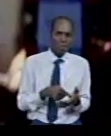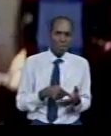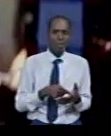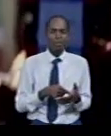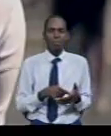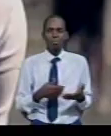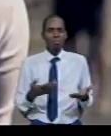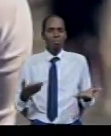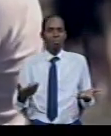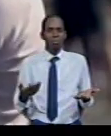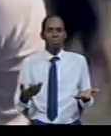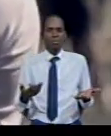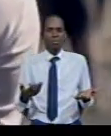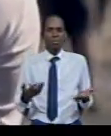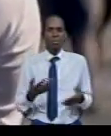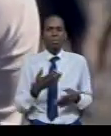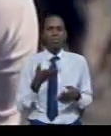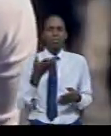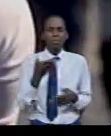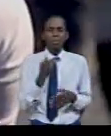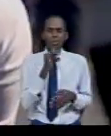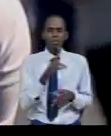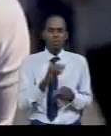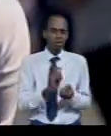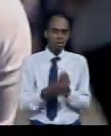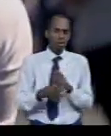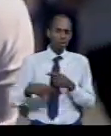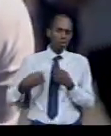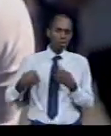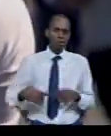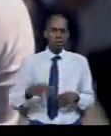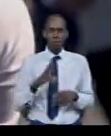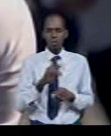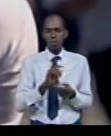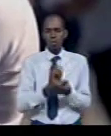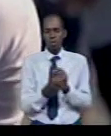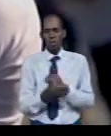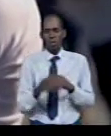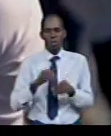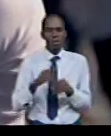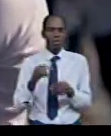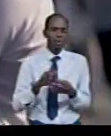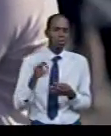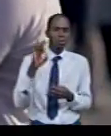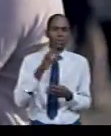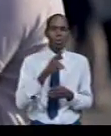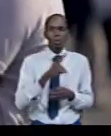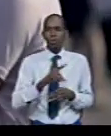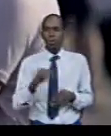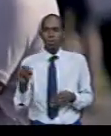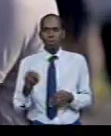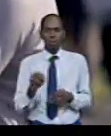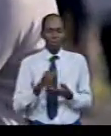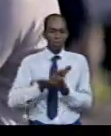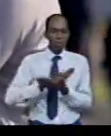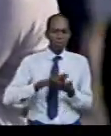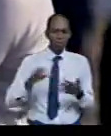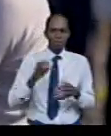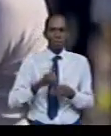no change of heart. There's no change in their spirit. There's no cleansing in their hearts.